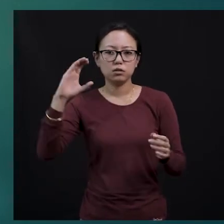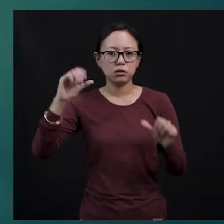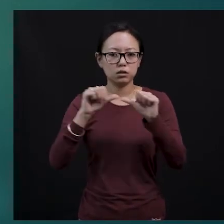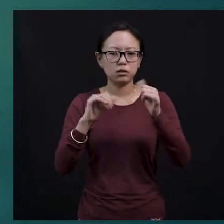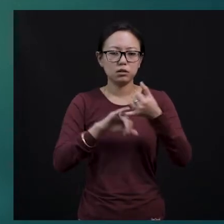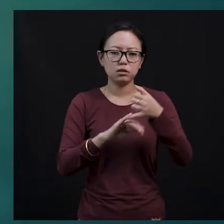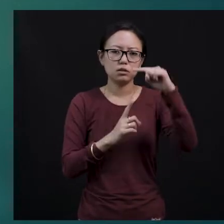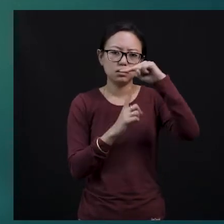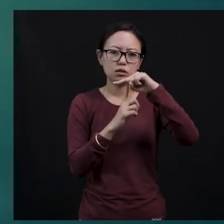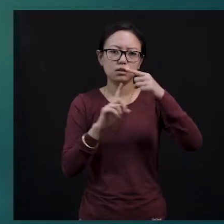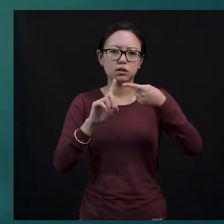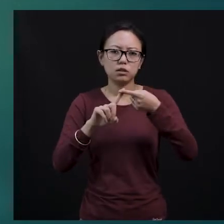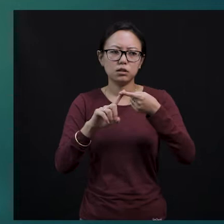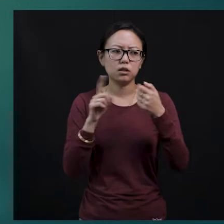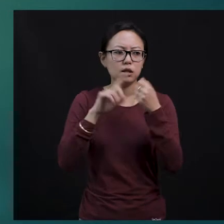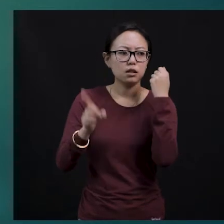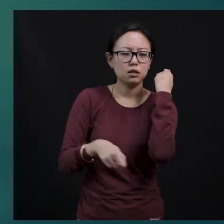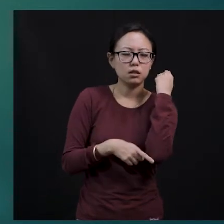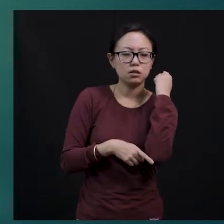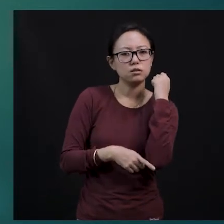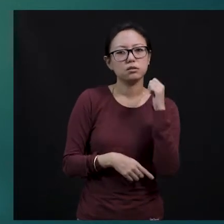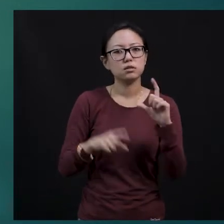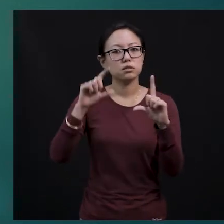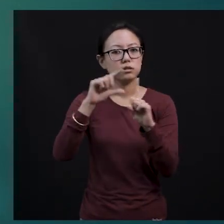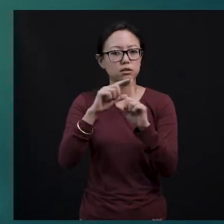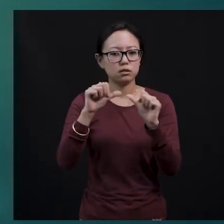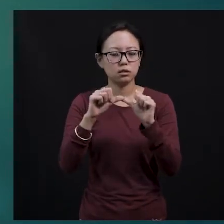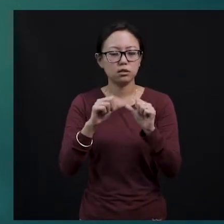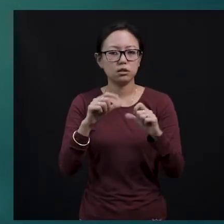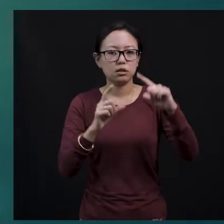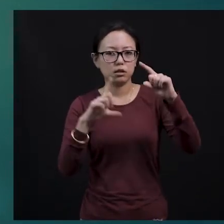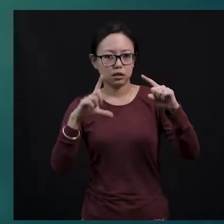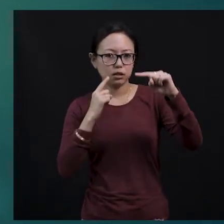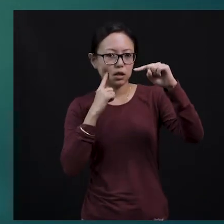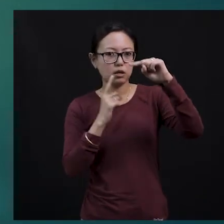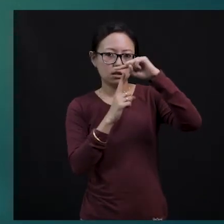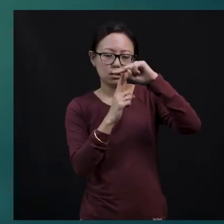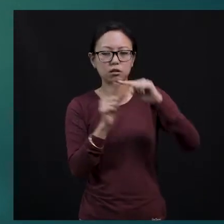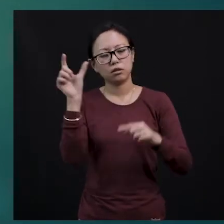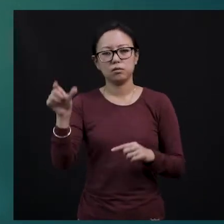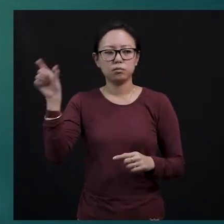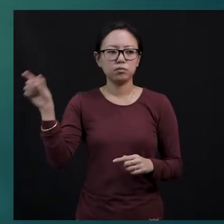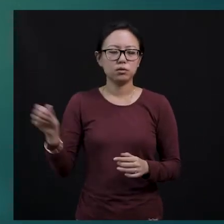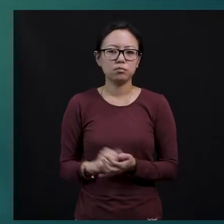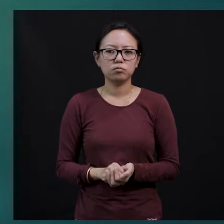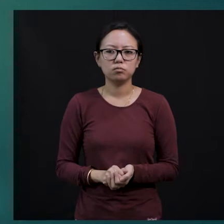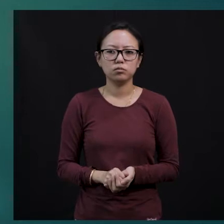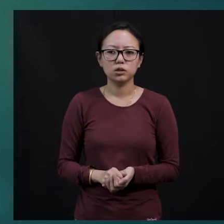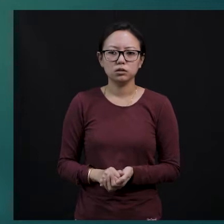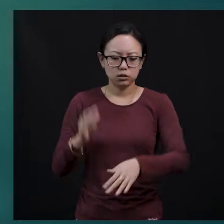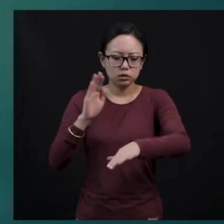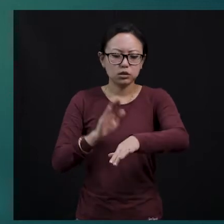that they are not to be touched, because if you touch them, you will um, be dirty